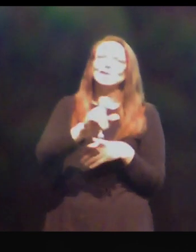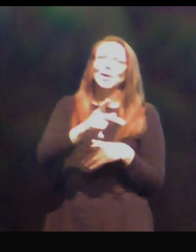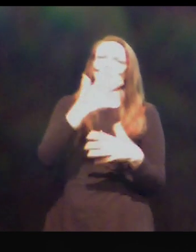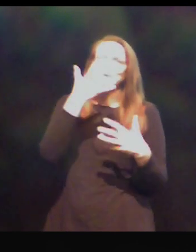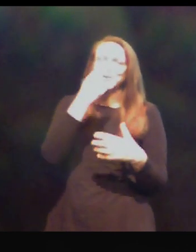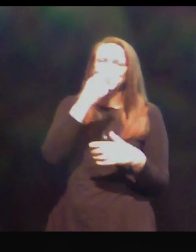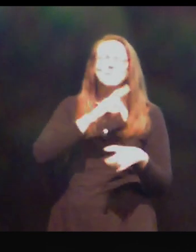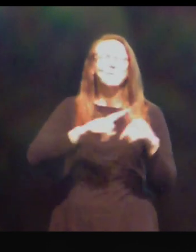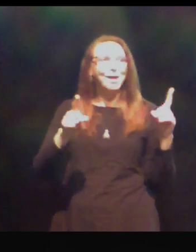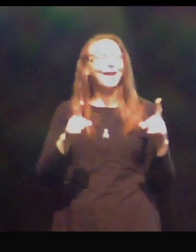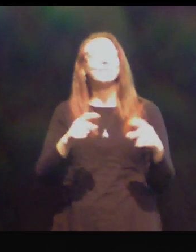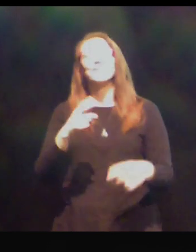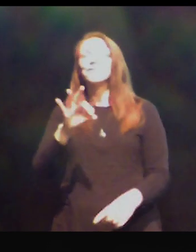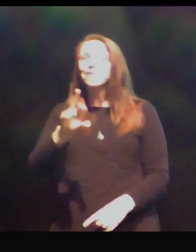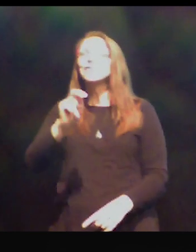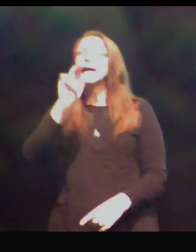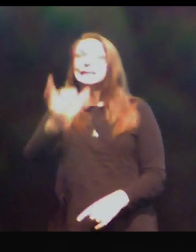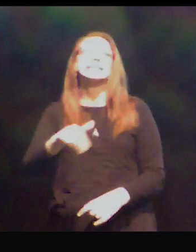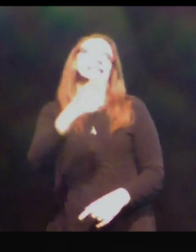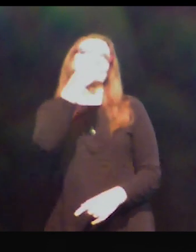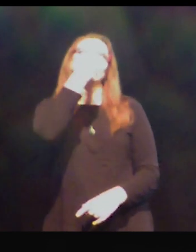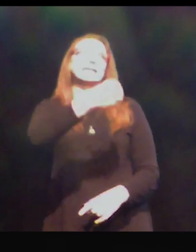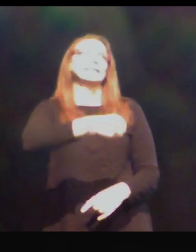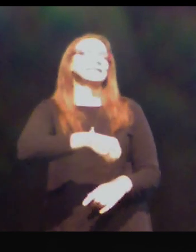and very, very funny,